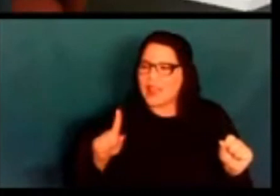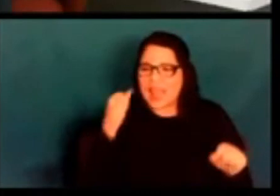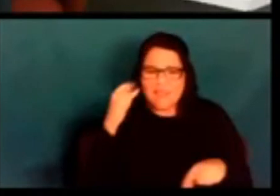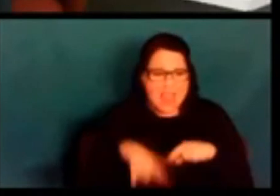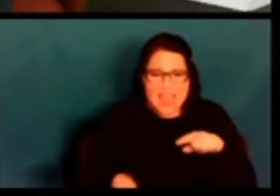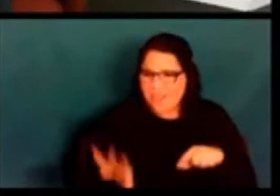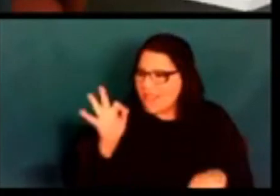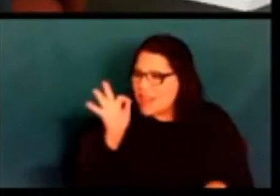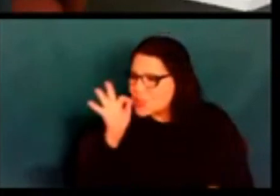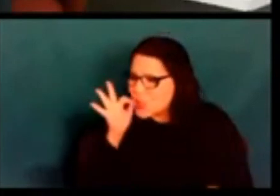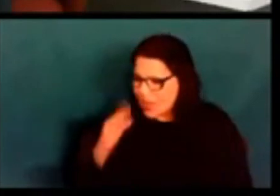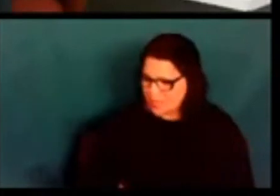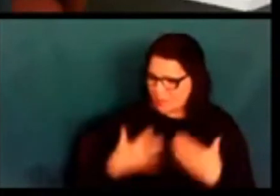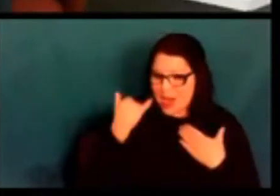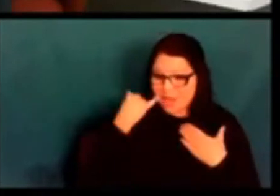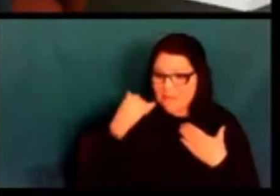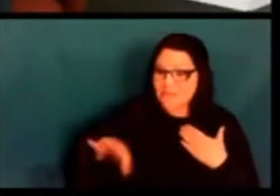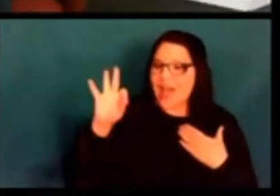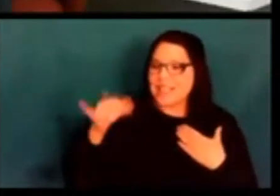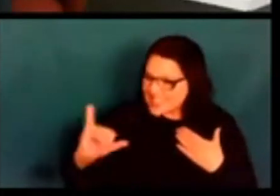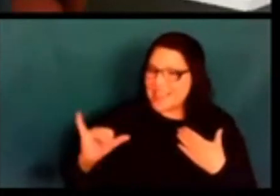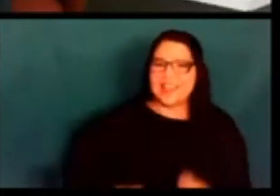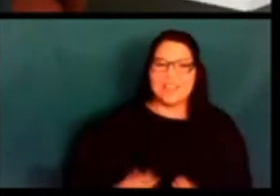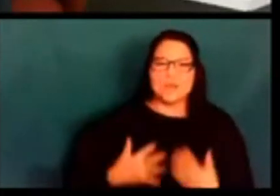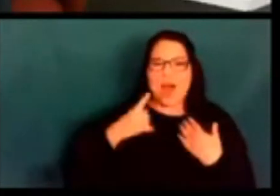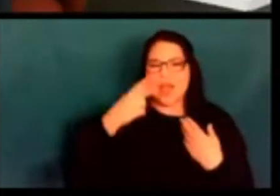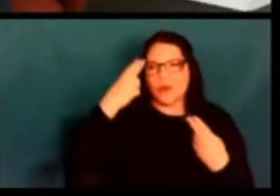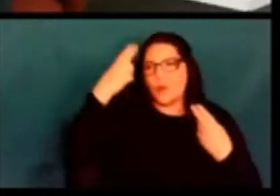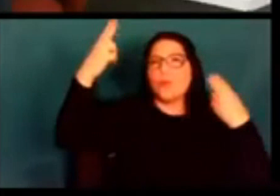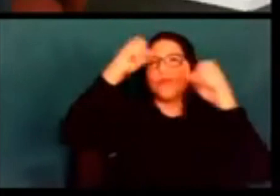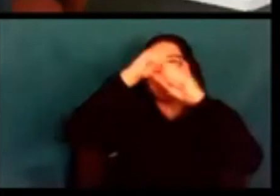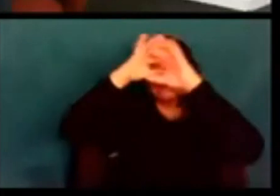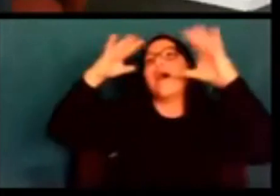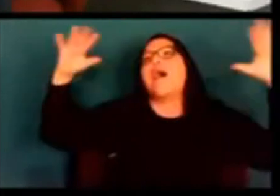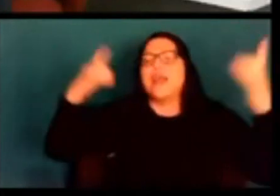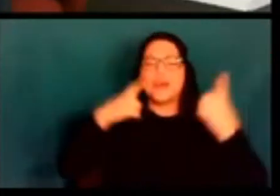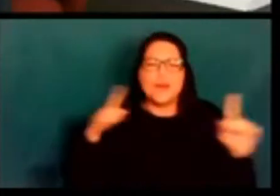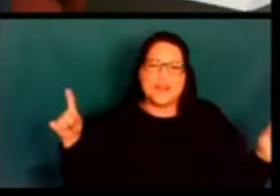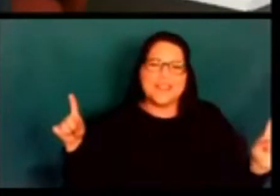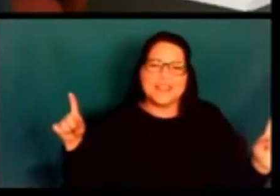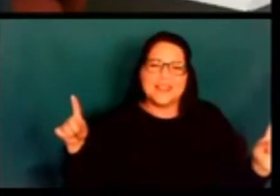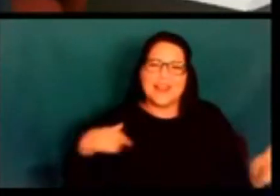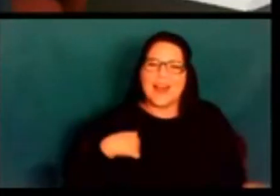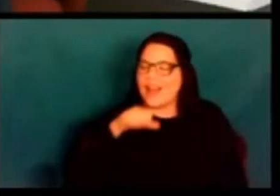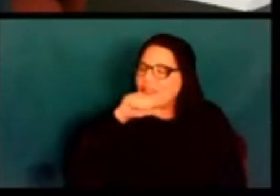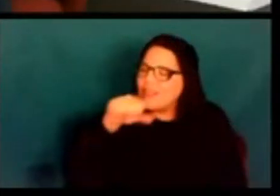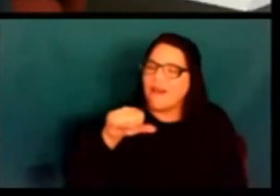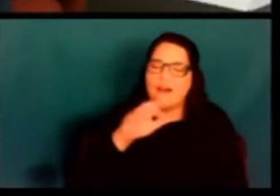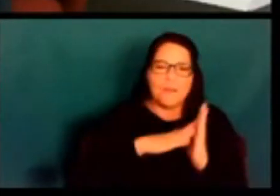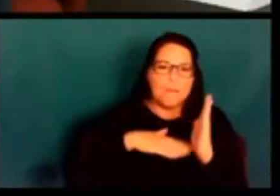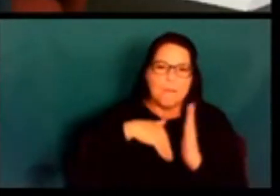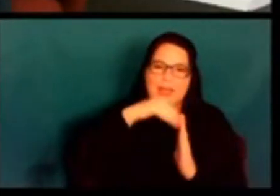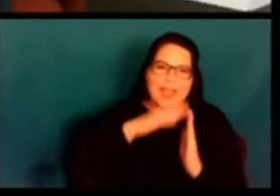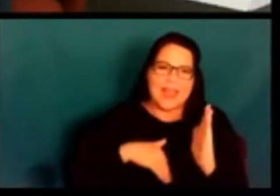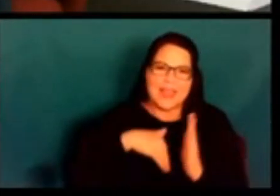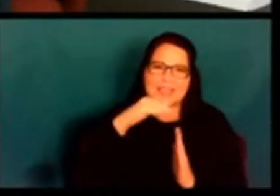joint. And if you do find one, you can actually, it works. I mean, I just love painting up things. I'm up in the morning